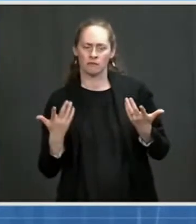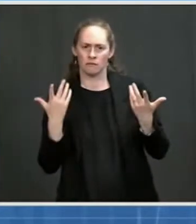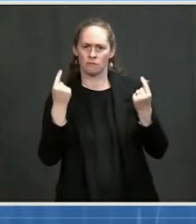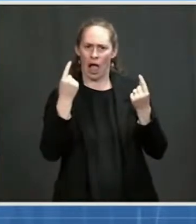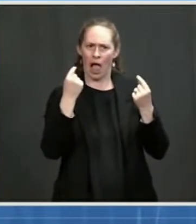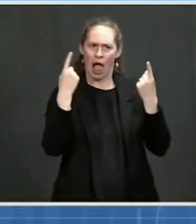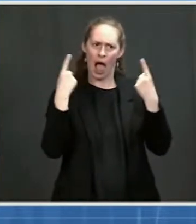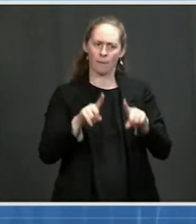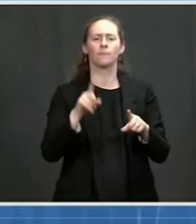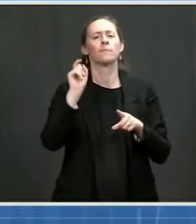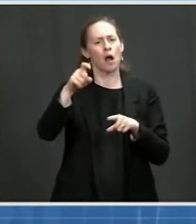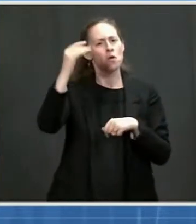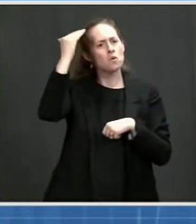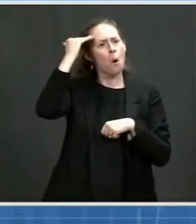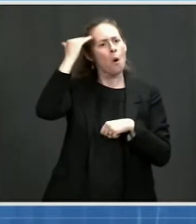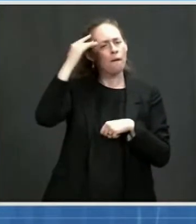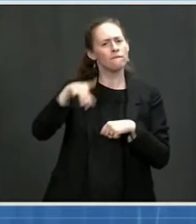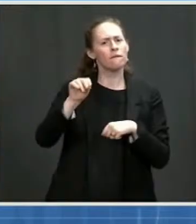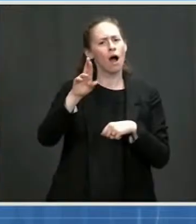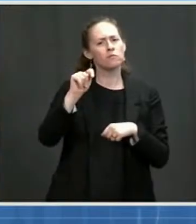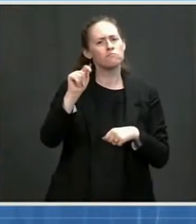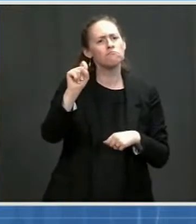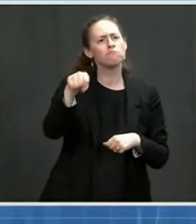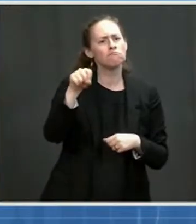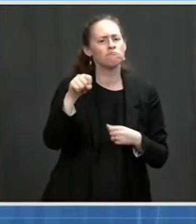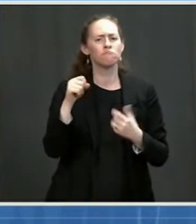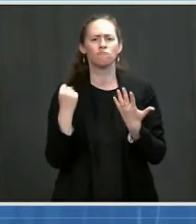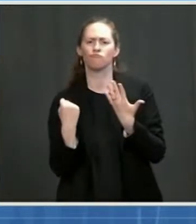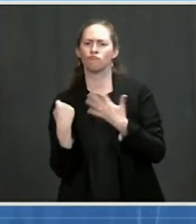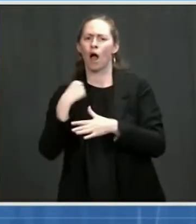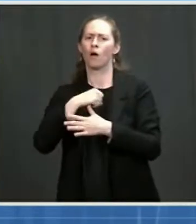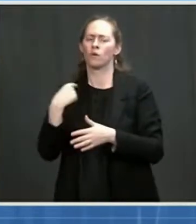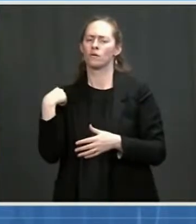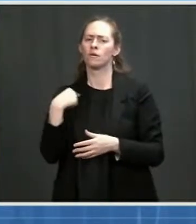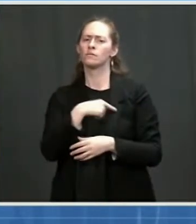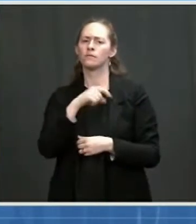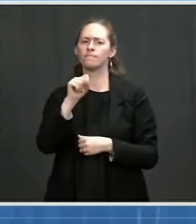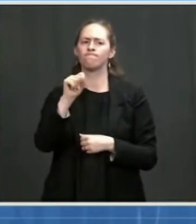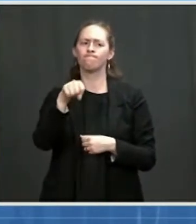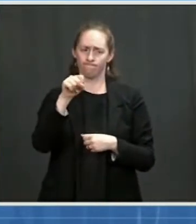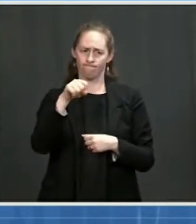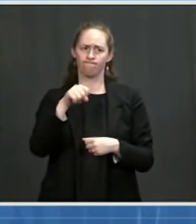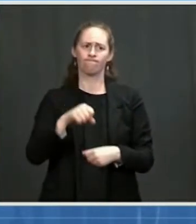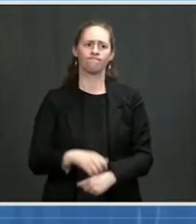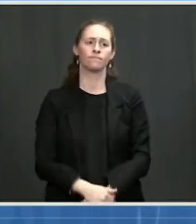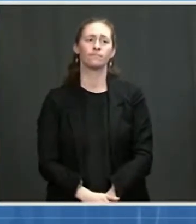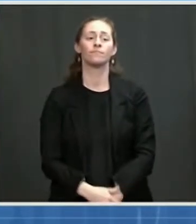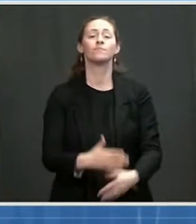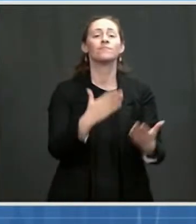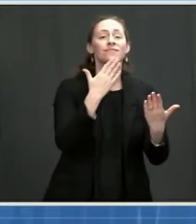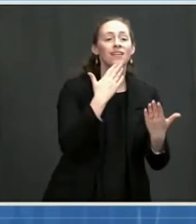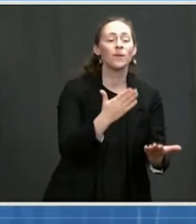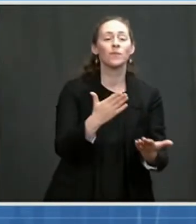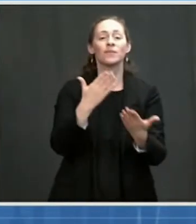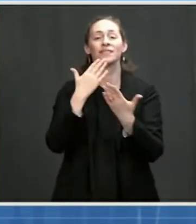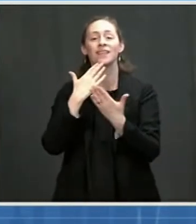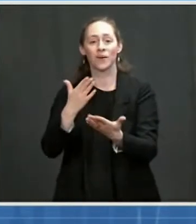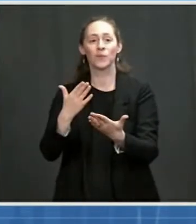and that's a critical priority for us. So with that, well, thank you all for attending,